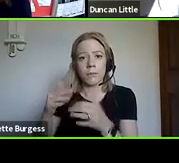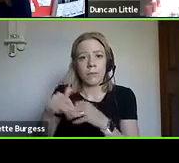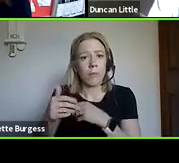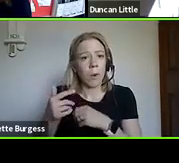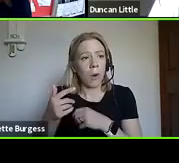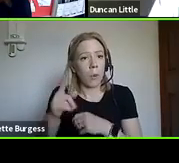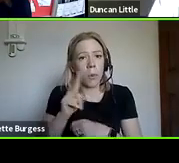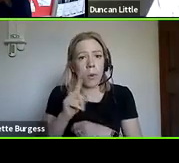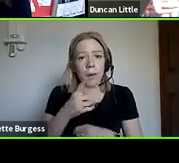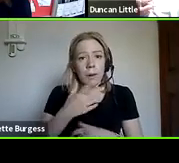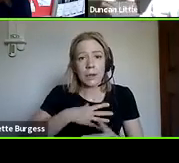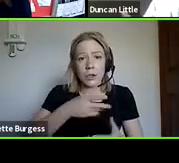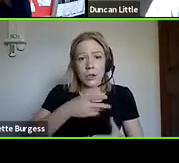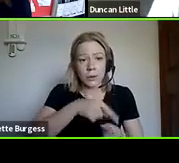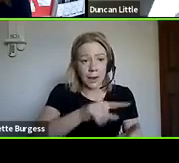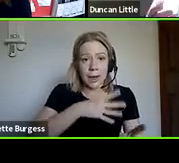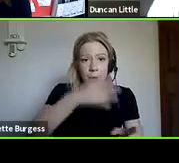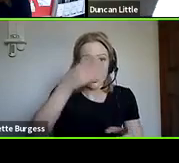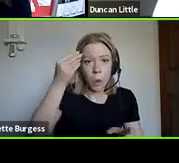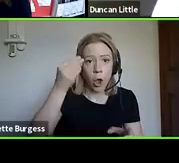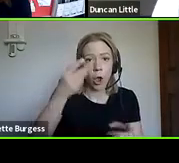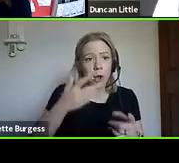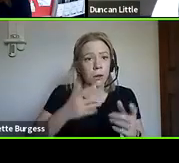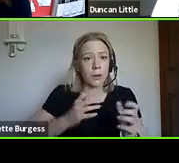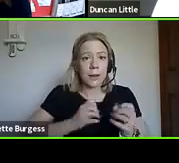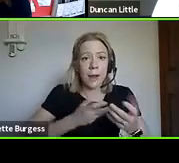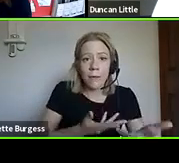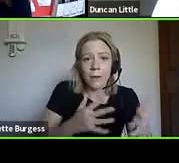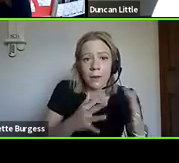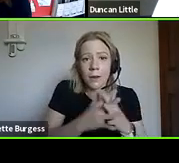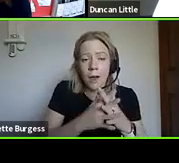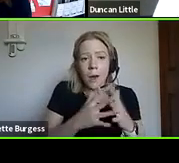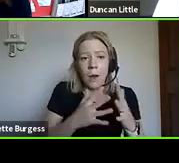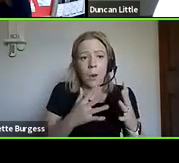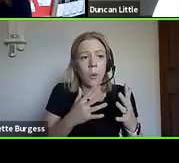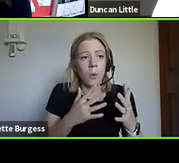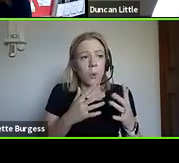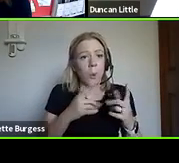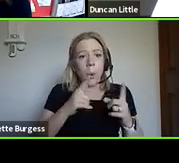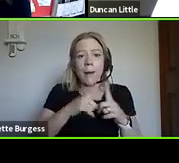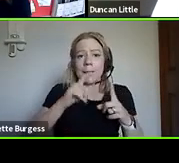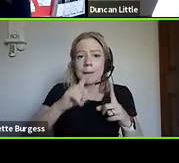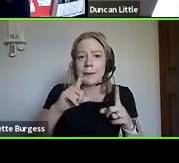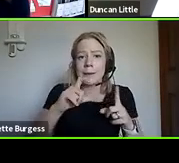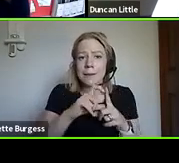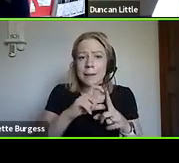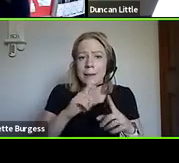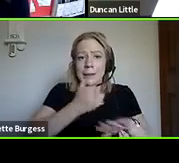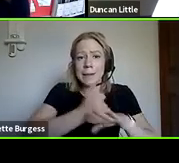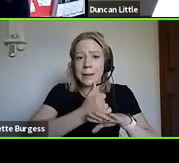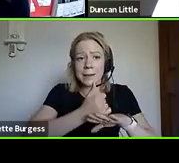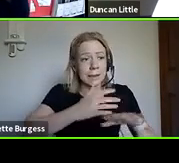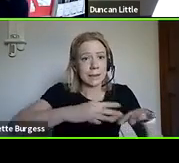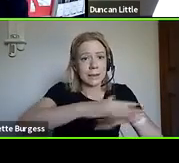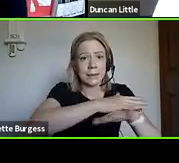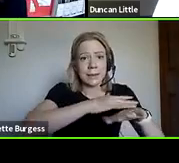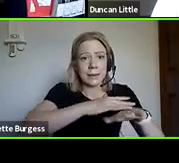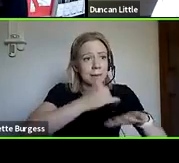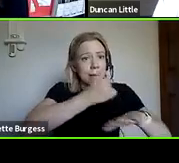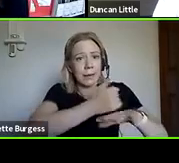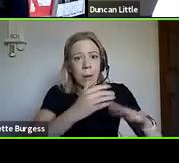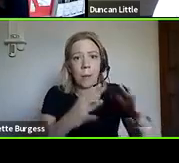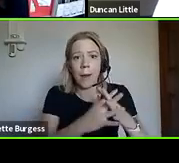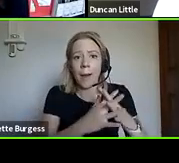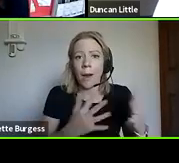learned or delivered, or how should the ECDE settings be set up, etc., etc. There's